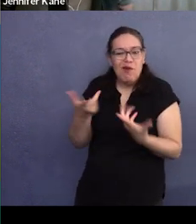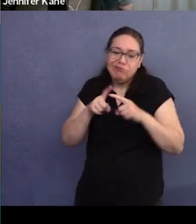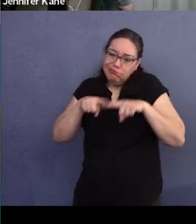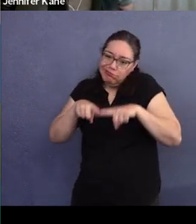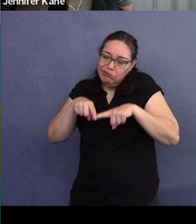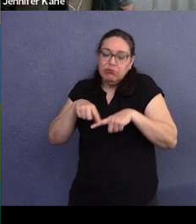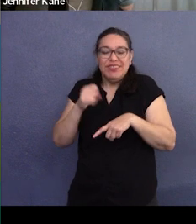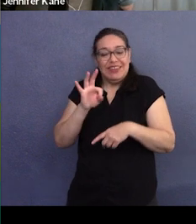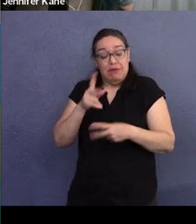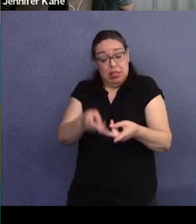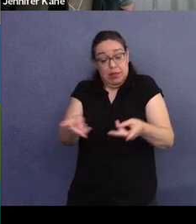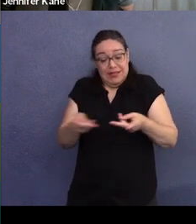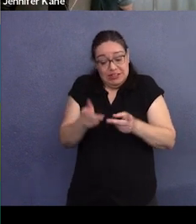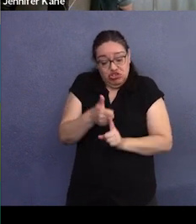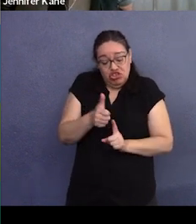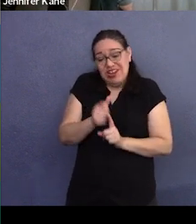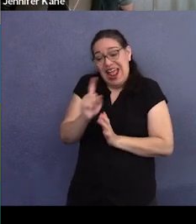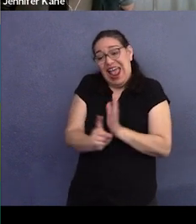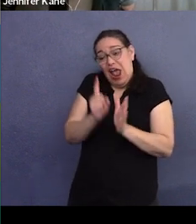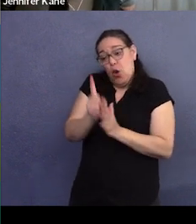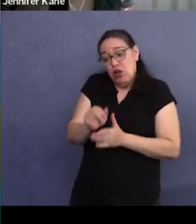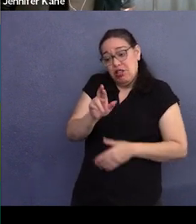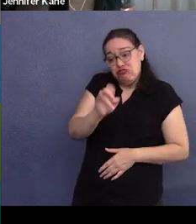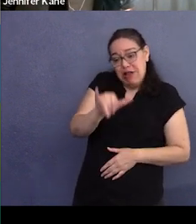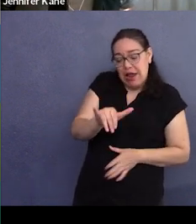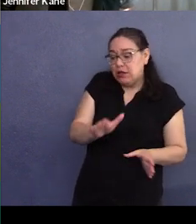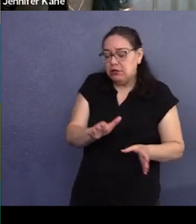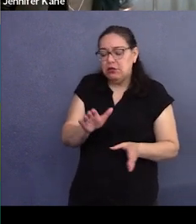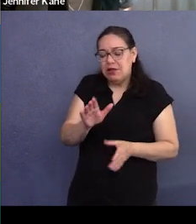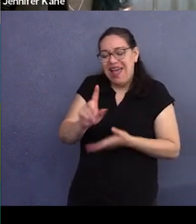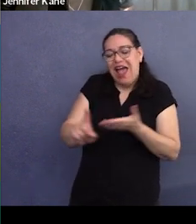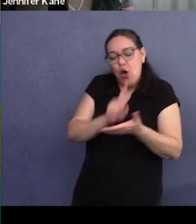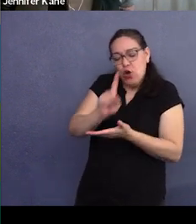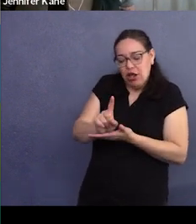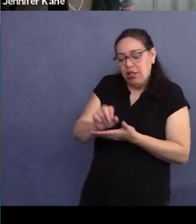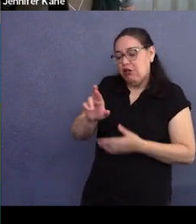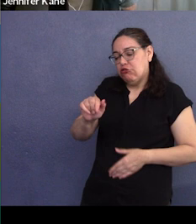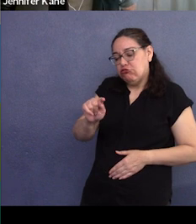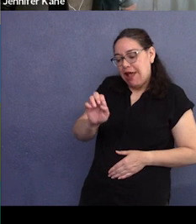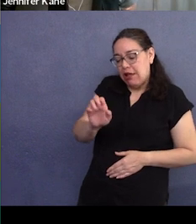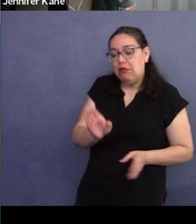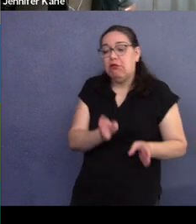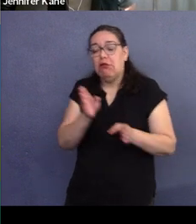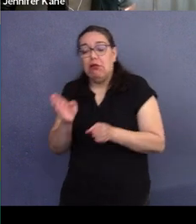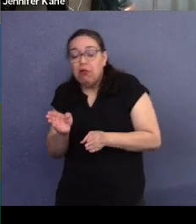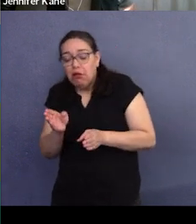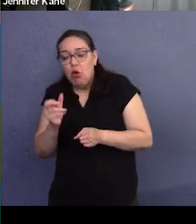an hourly rate position. If it's a stipend position, I'm trying to get away from stipends because you always get shortchanged.